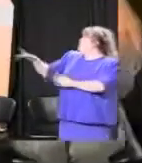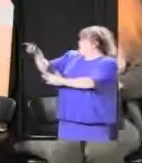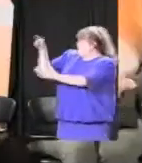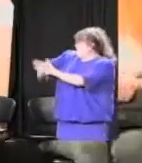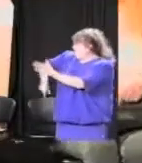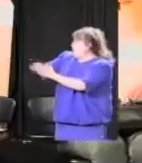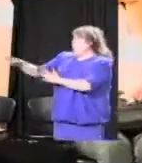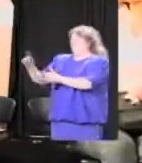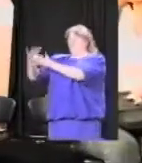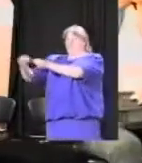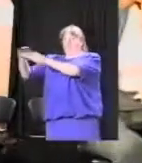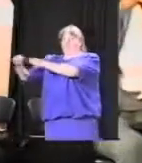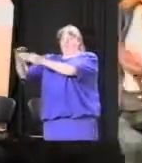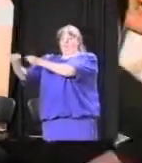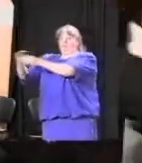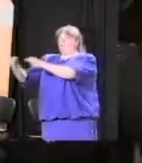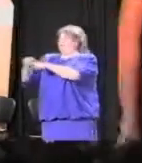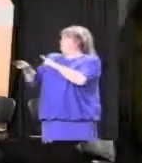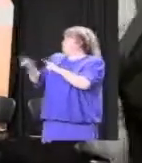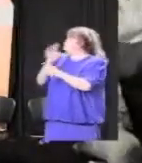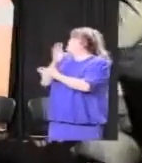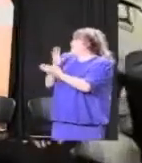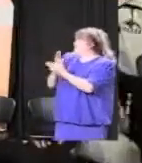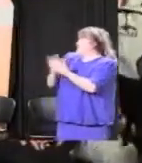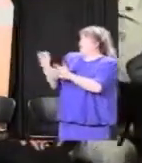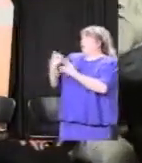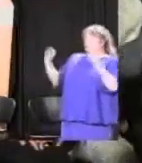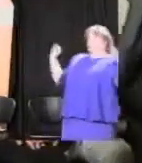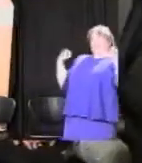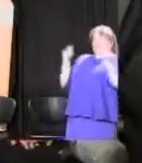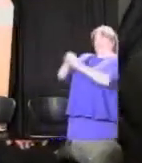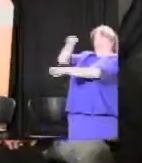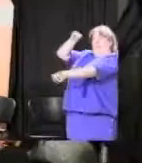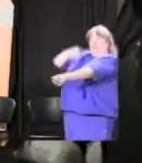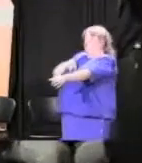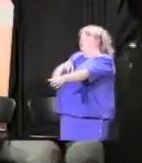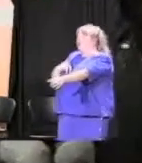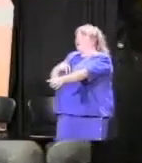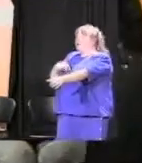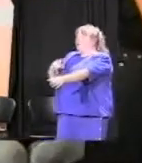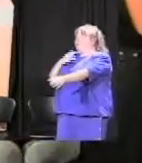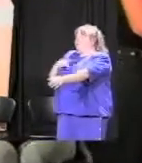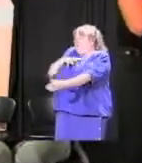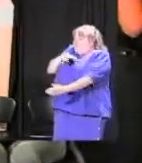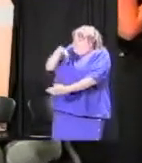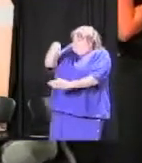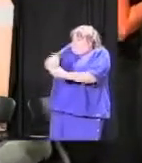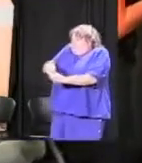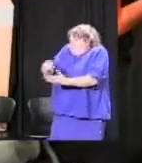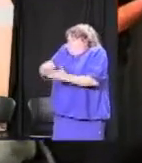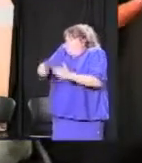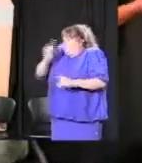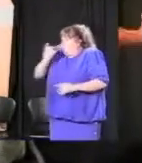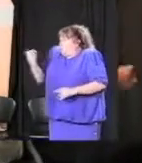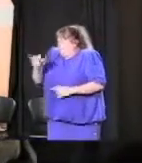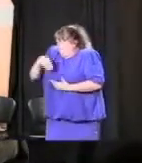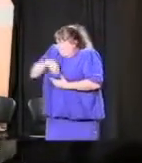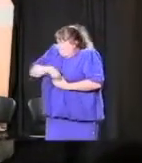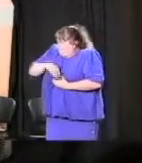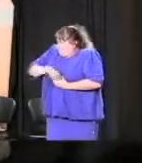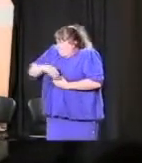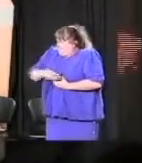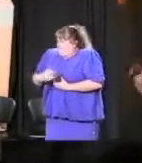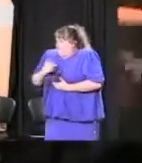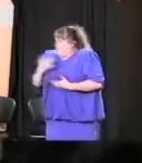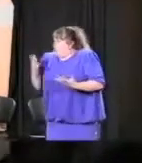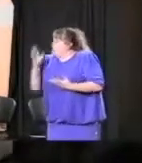off from? Don't talk about Grandview from the outside. Talk about it from the inside. From here, in here, okay? What about the